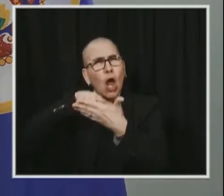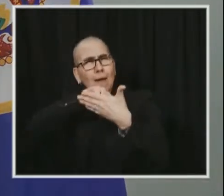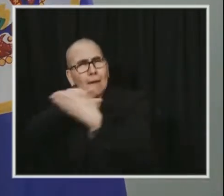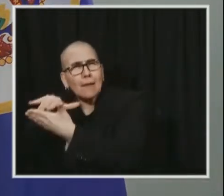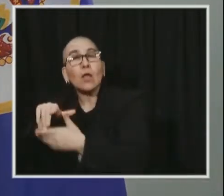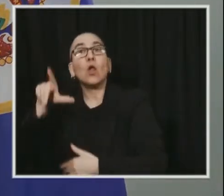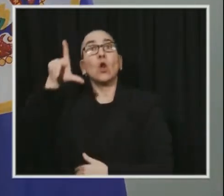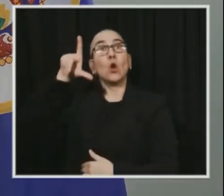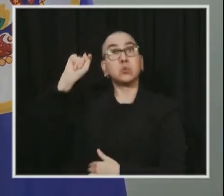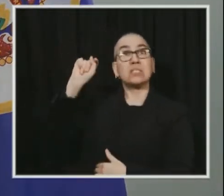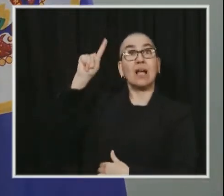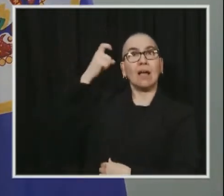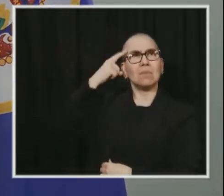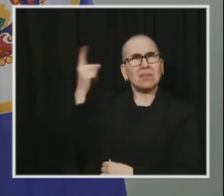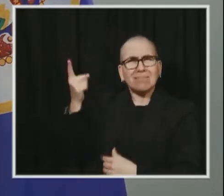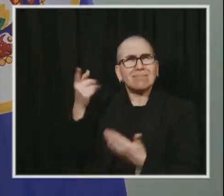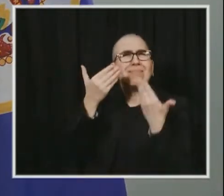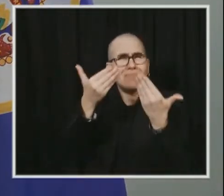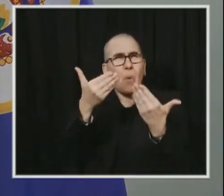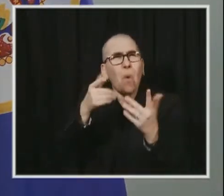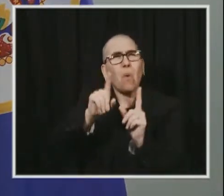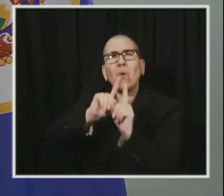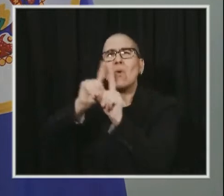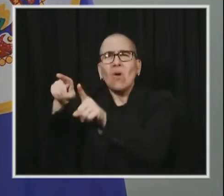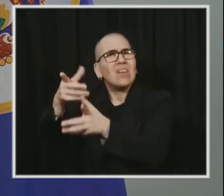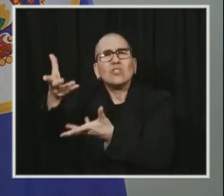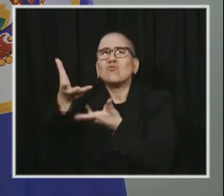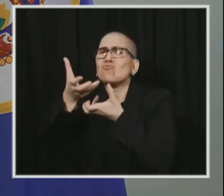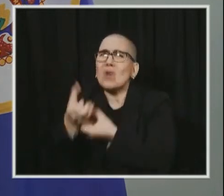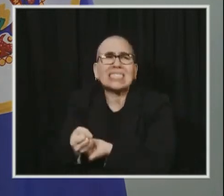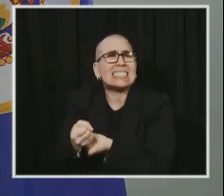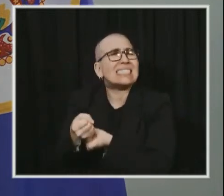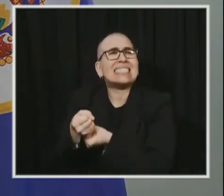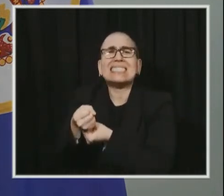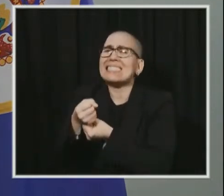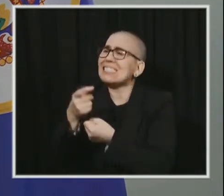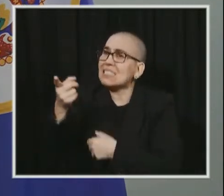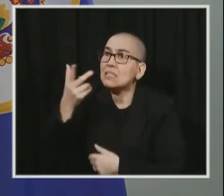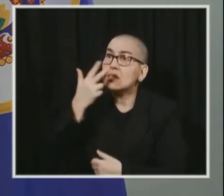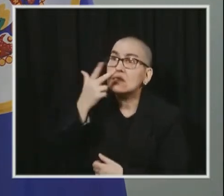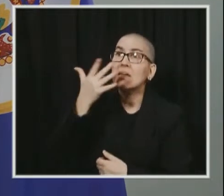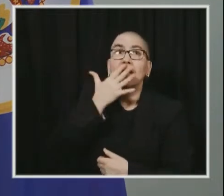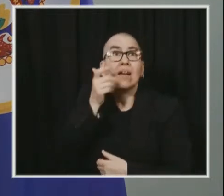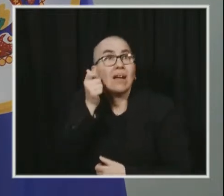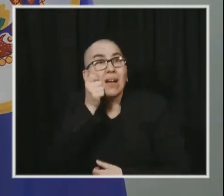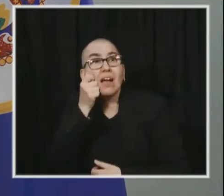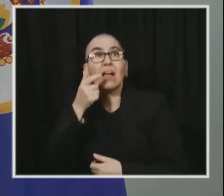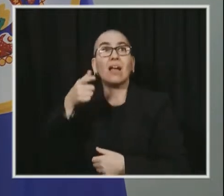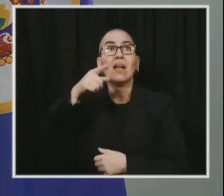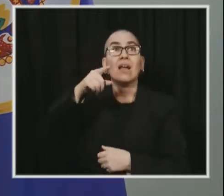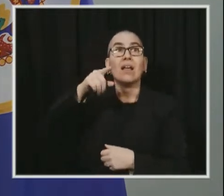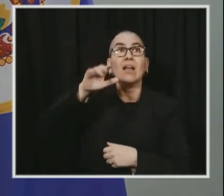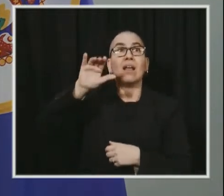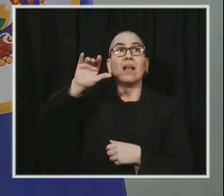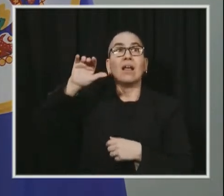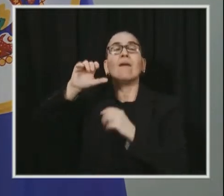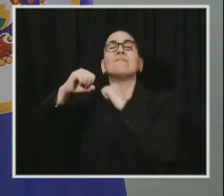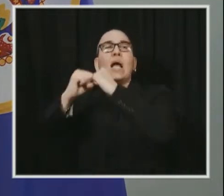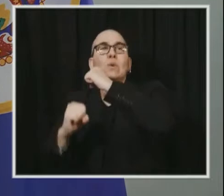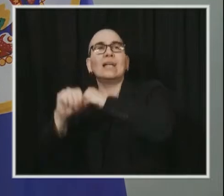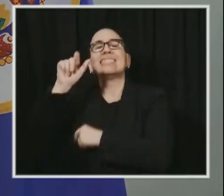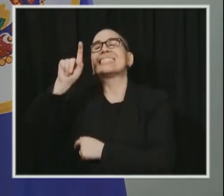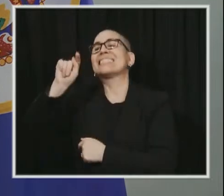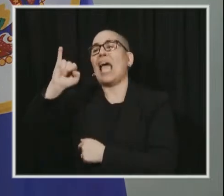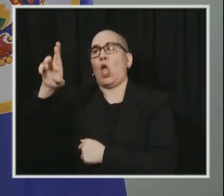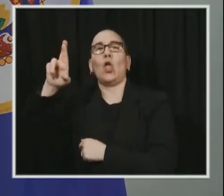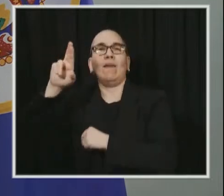to validators you trust. Go to people in the communities. Stair Step Foundation and Reverend Babington Johnson, those folks understand. They're